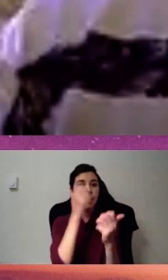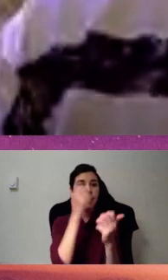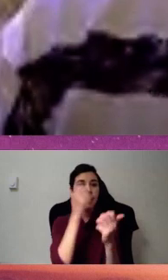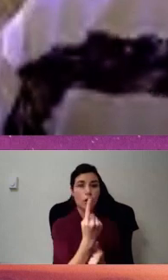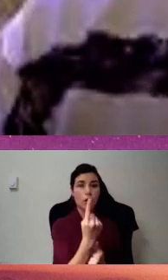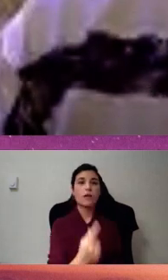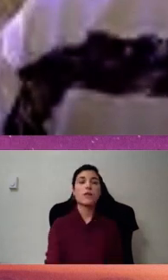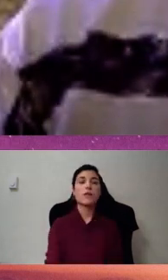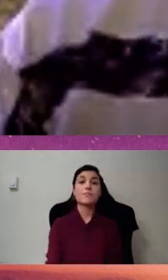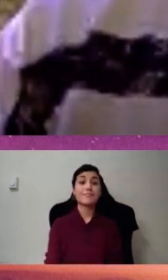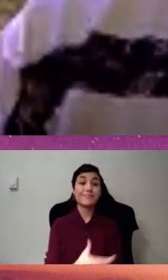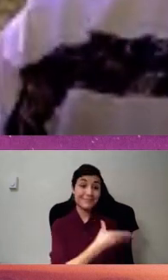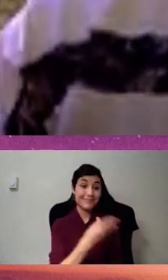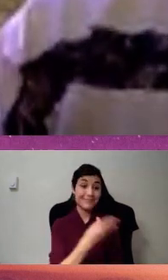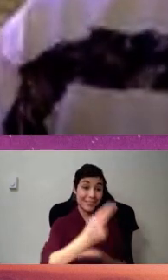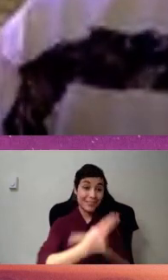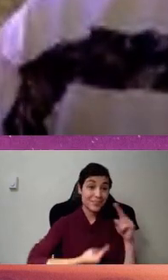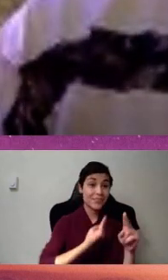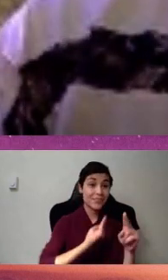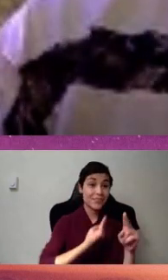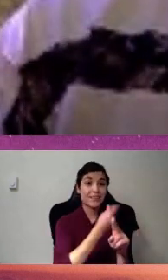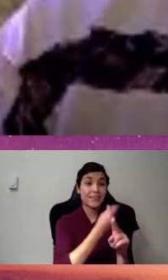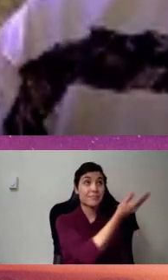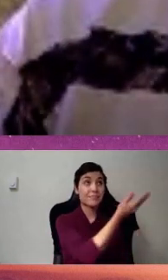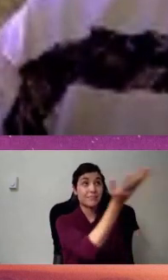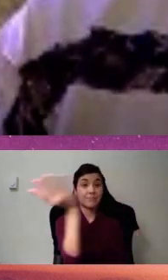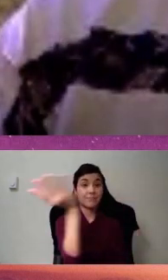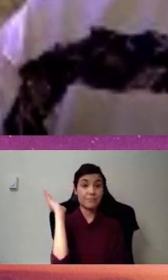the universe and the cosmos as well.